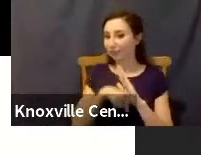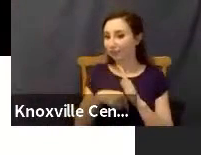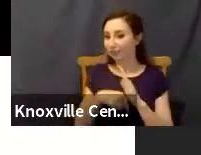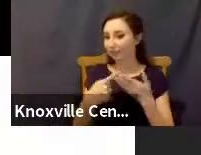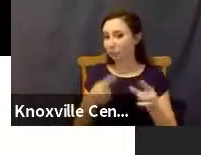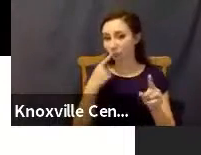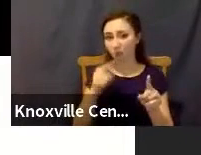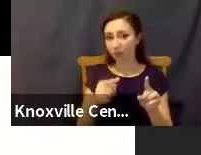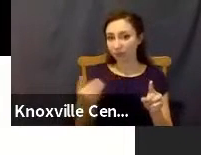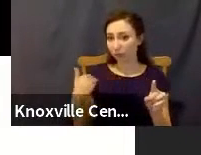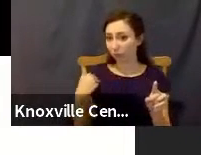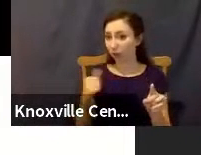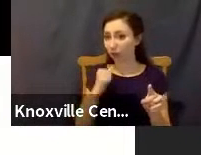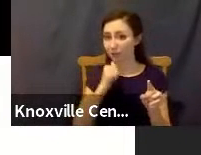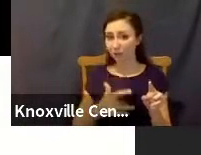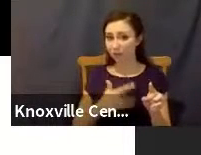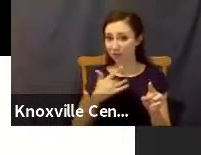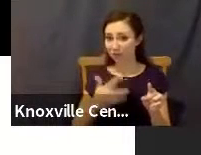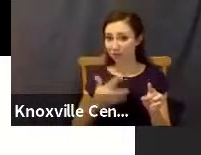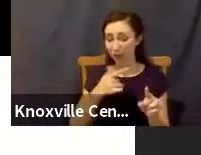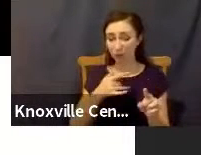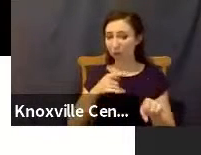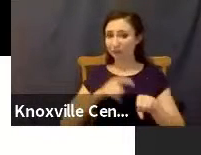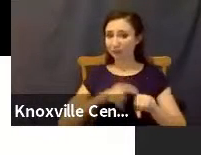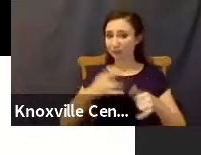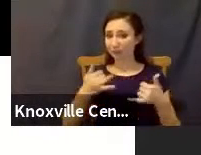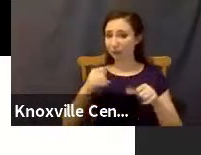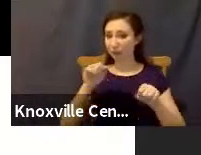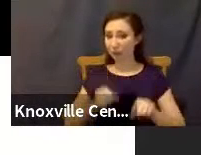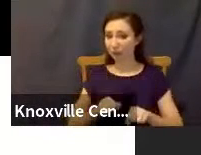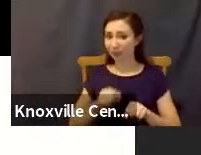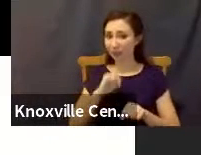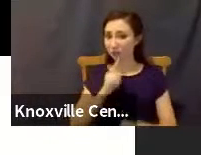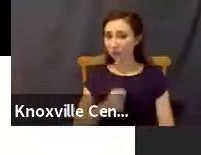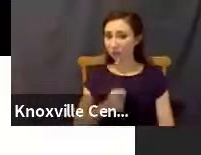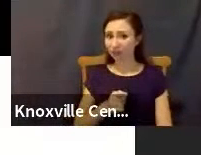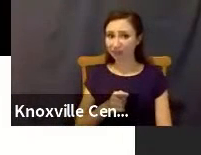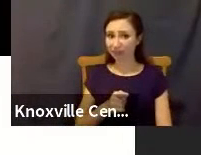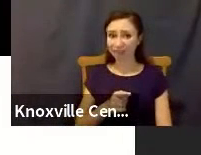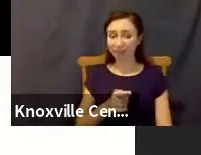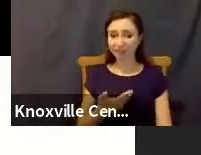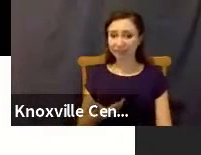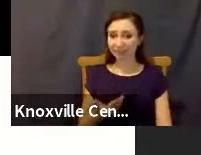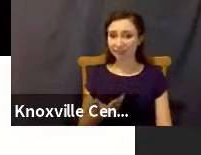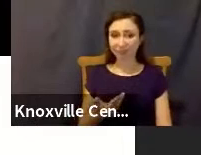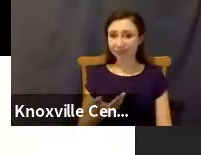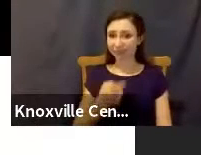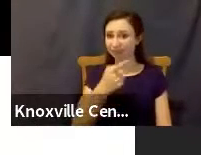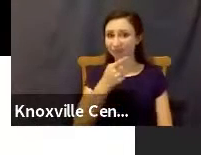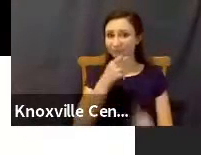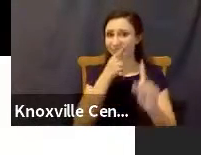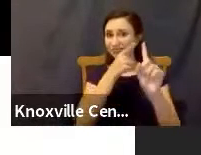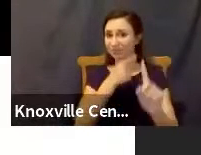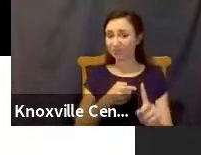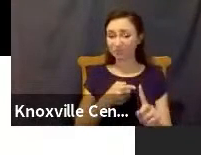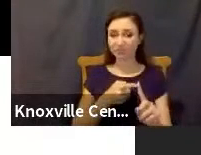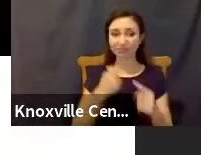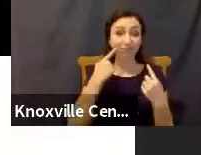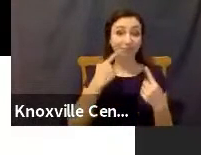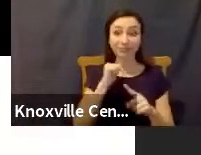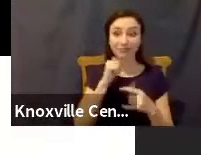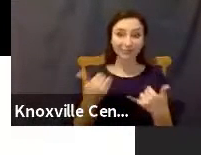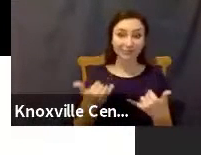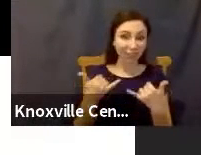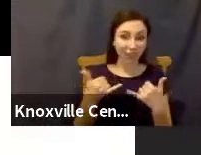this before, and I don't think we're at a point where we're hitting really hardly any of these right now. And so if we